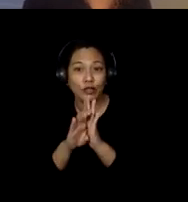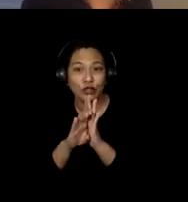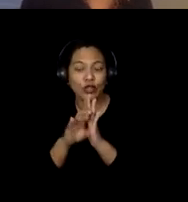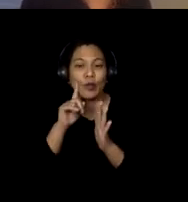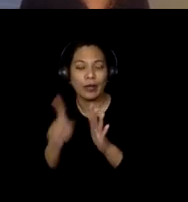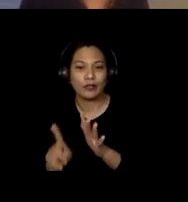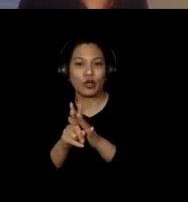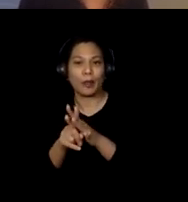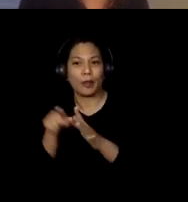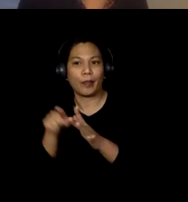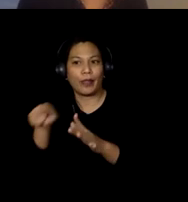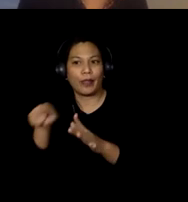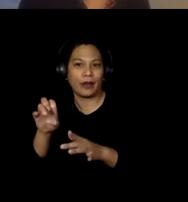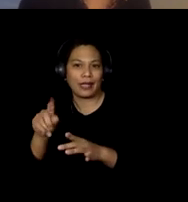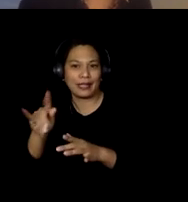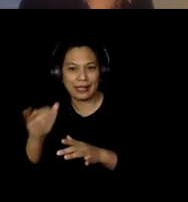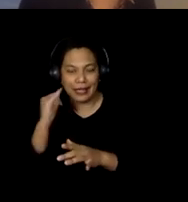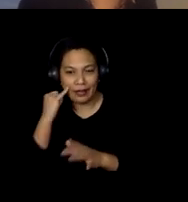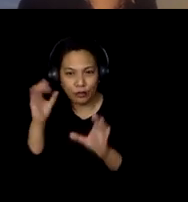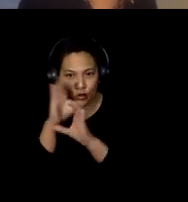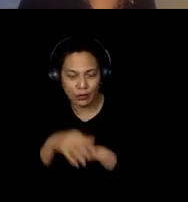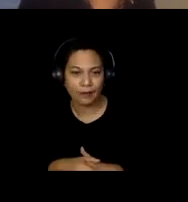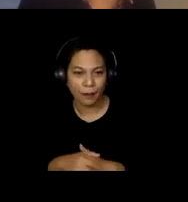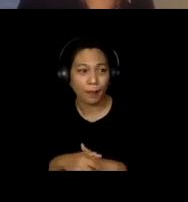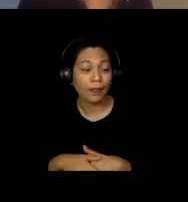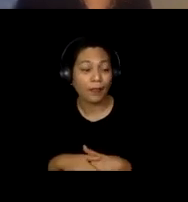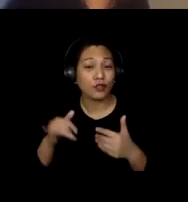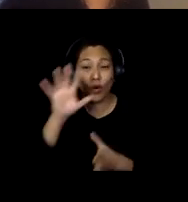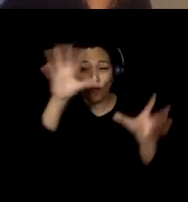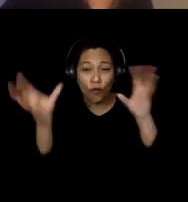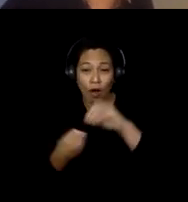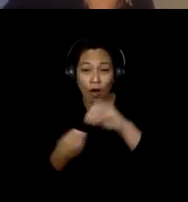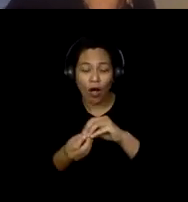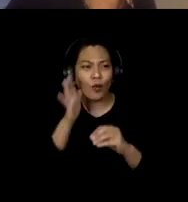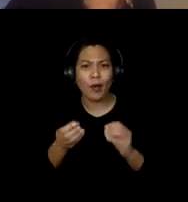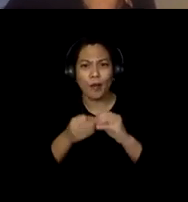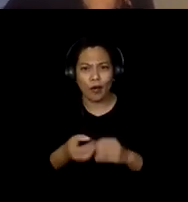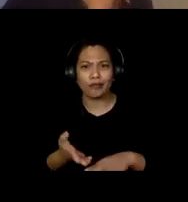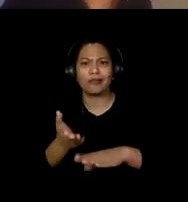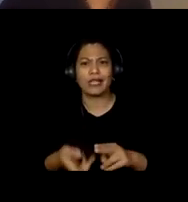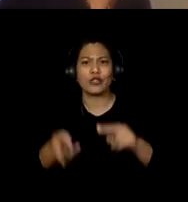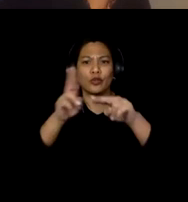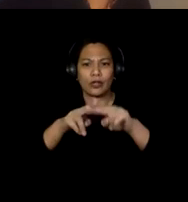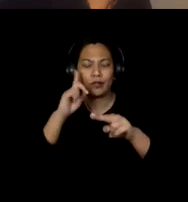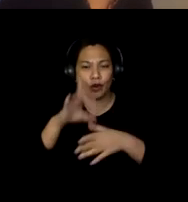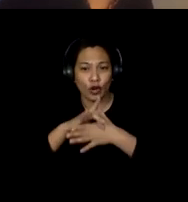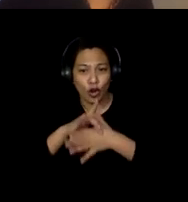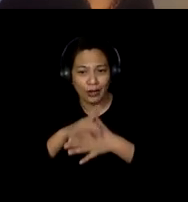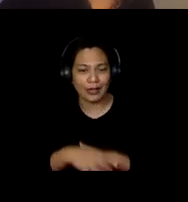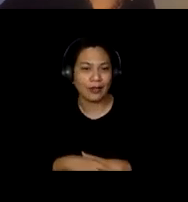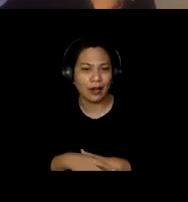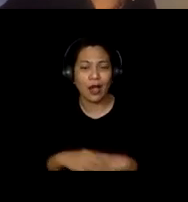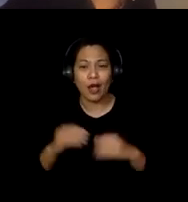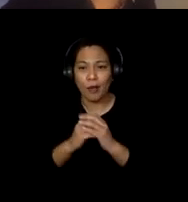Etsy. So overall, we're going to see a massive increase again in content. We're going to see the